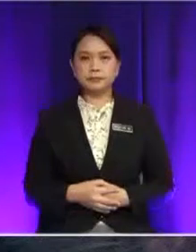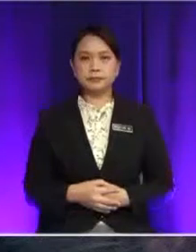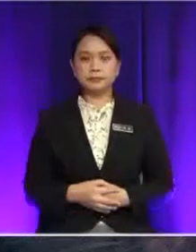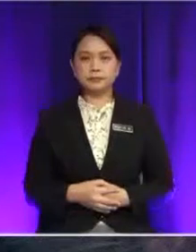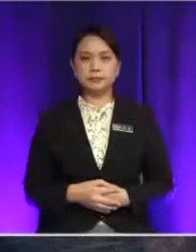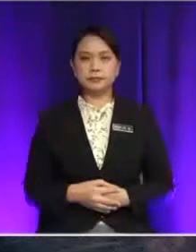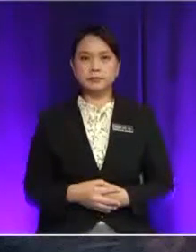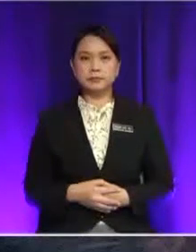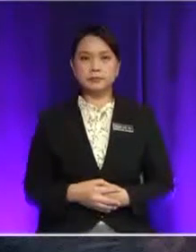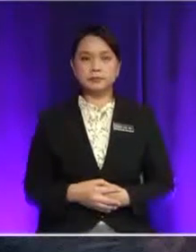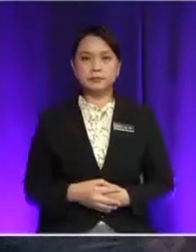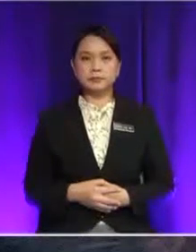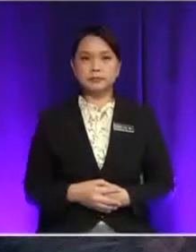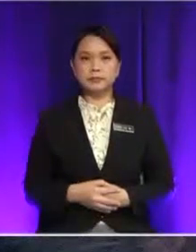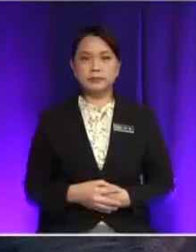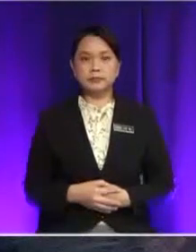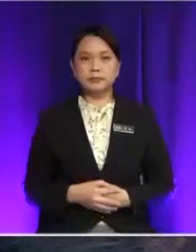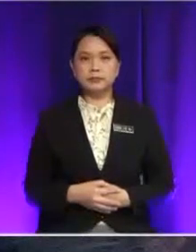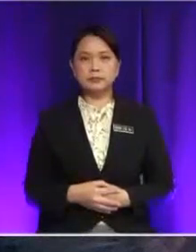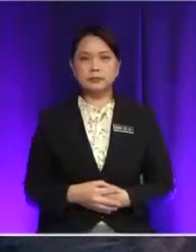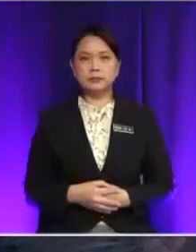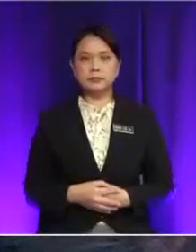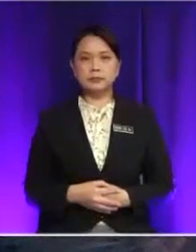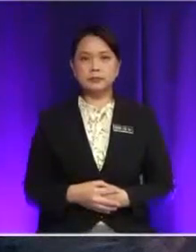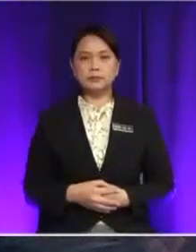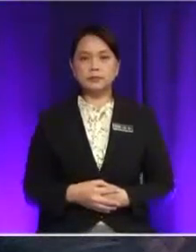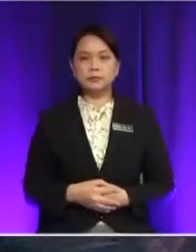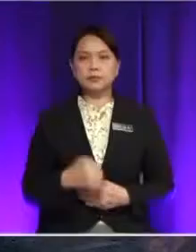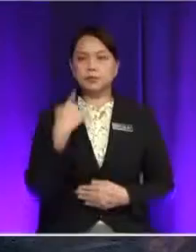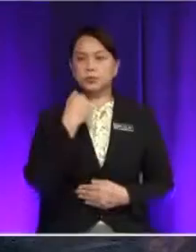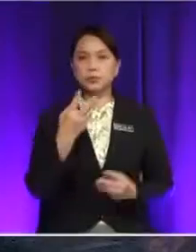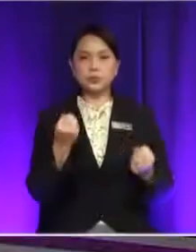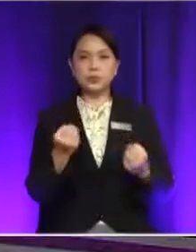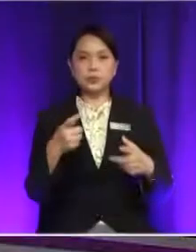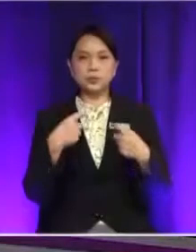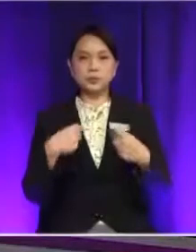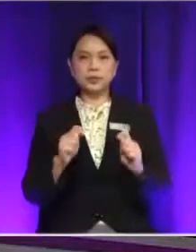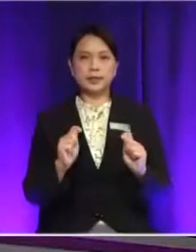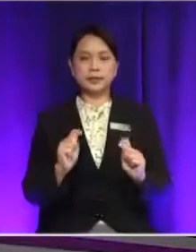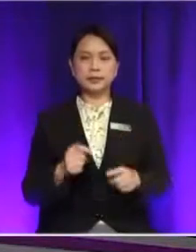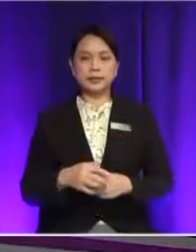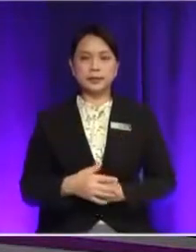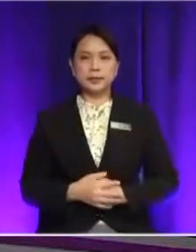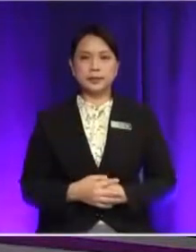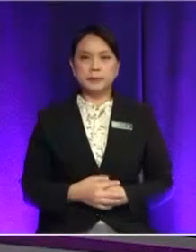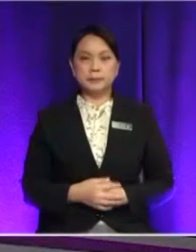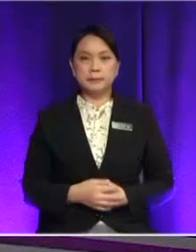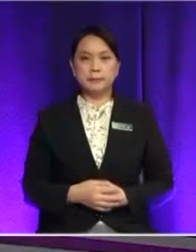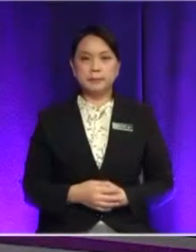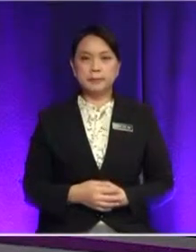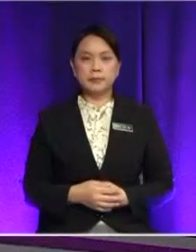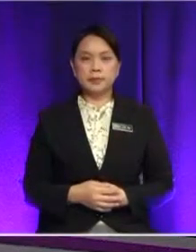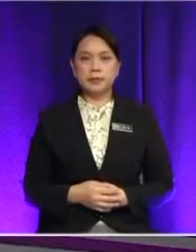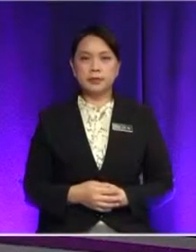Can you raise your hand? Anyone? Anyone? Anyone? Anyone wants to give it a shot? What would be the keywords for question